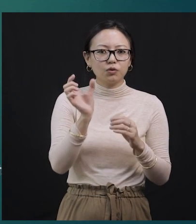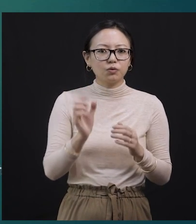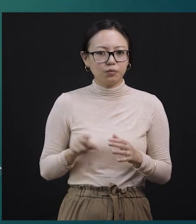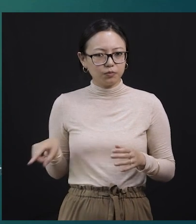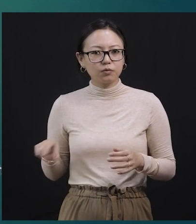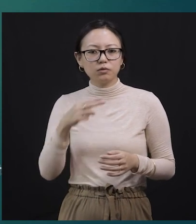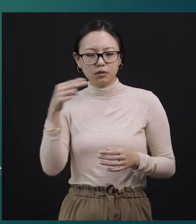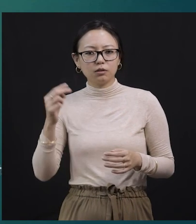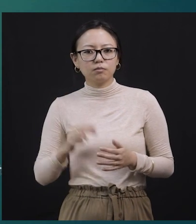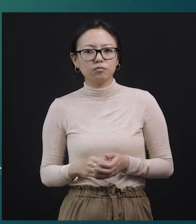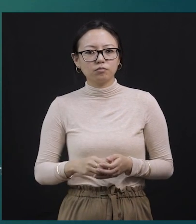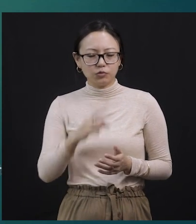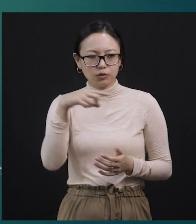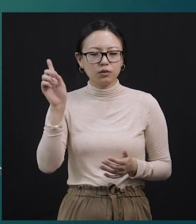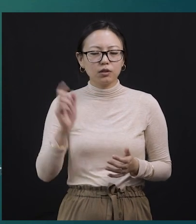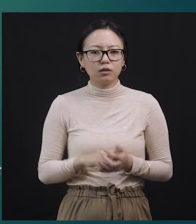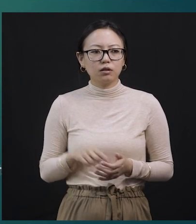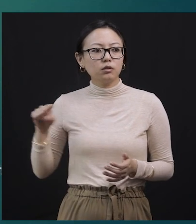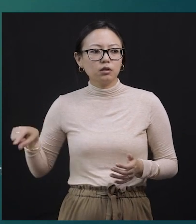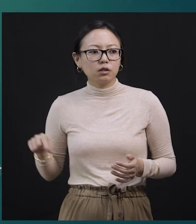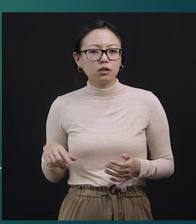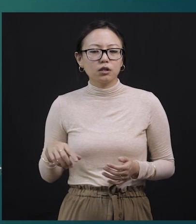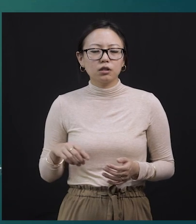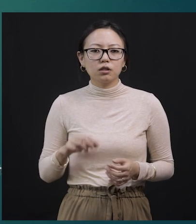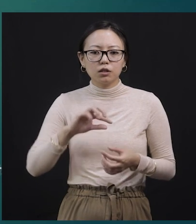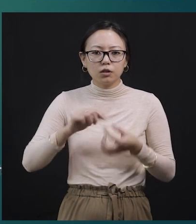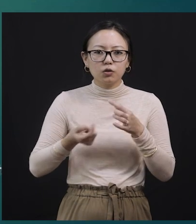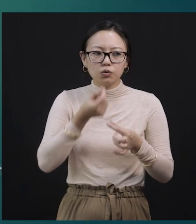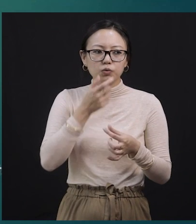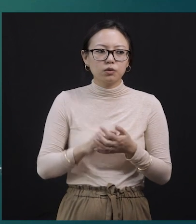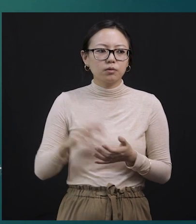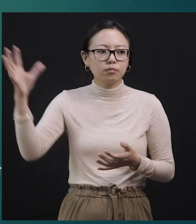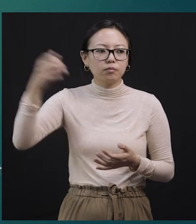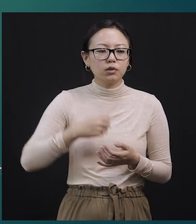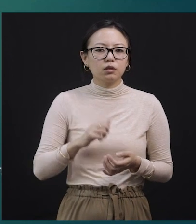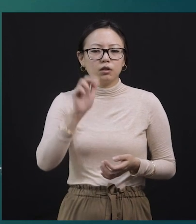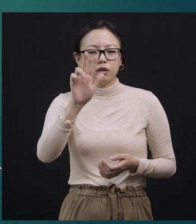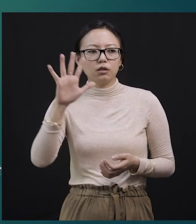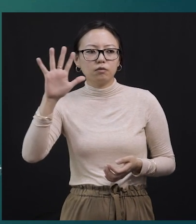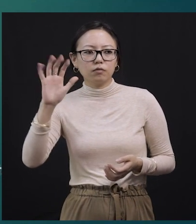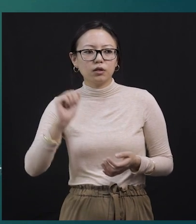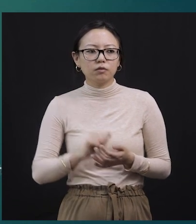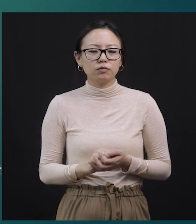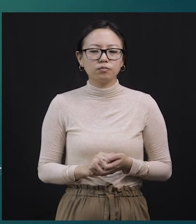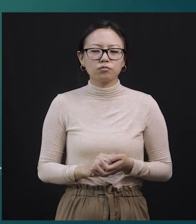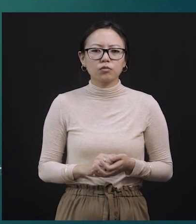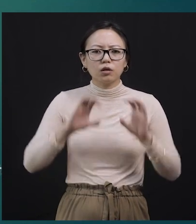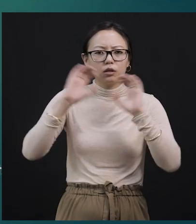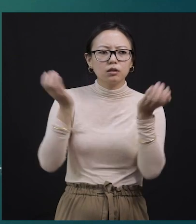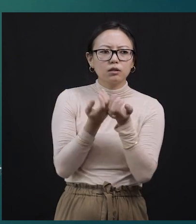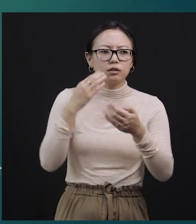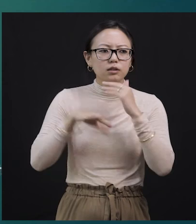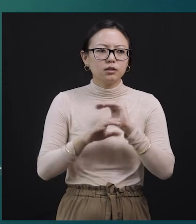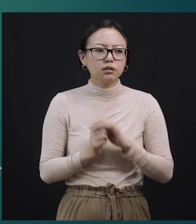brought, right? So regarding that, he brought 85 sweets, and then one student was extra. So again,